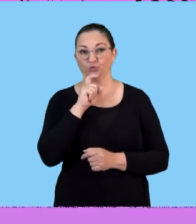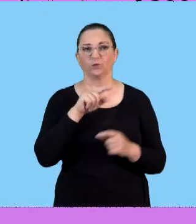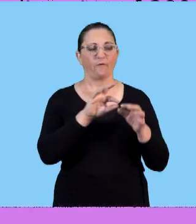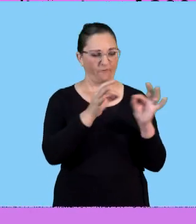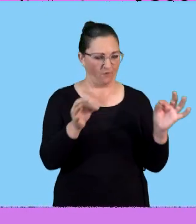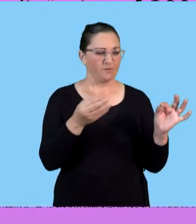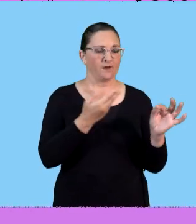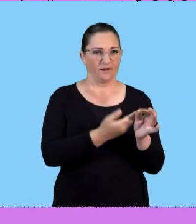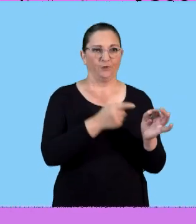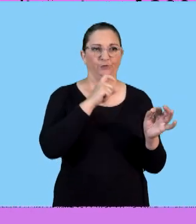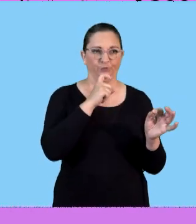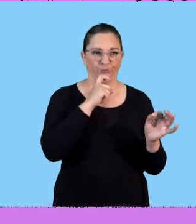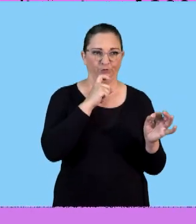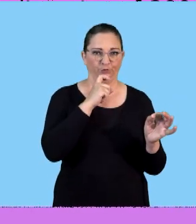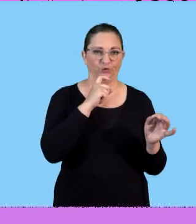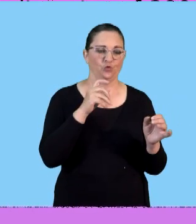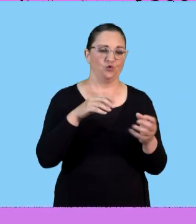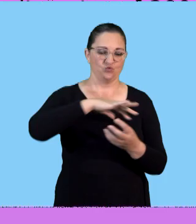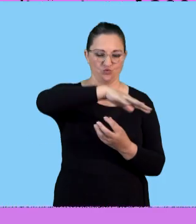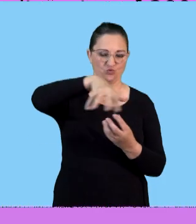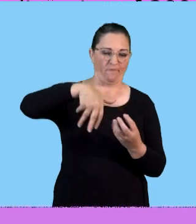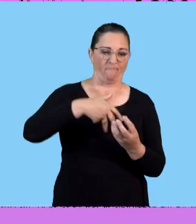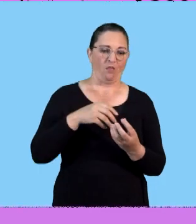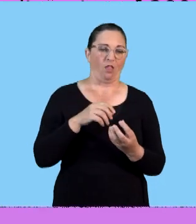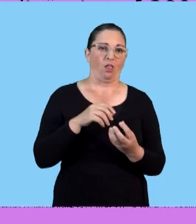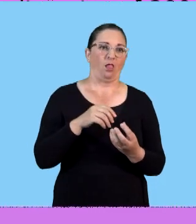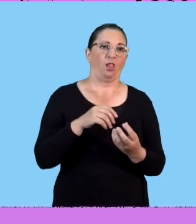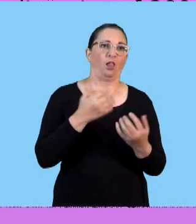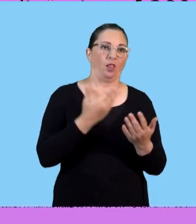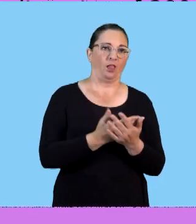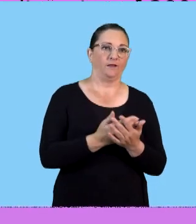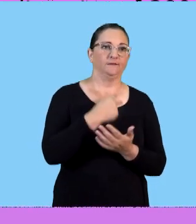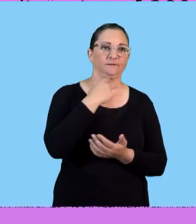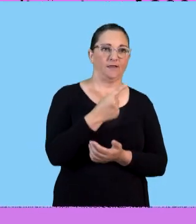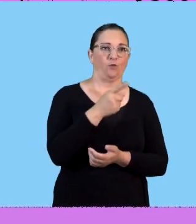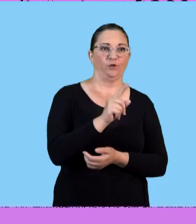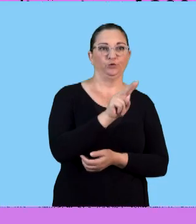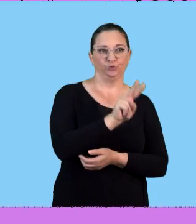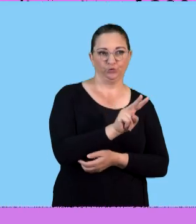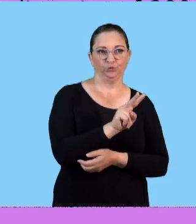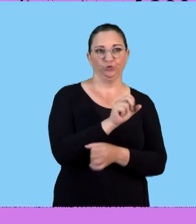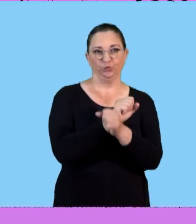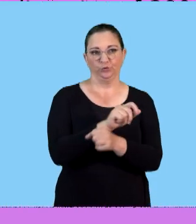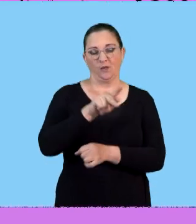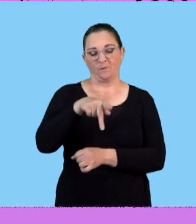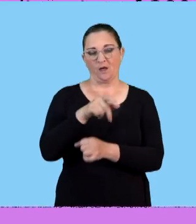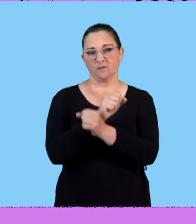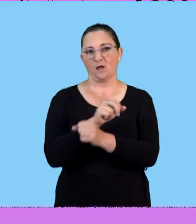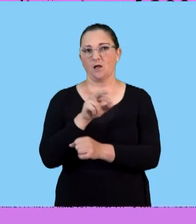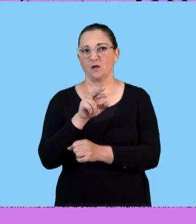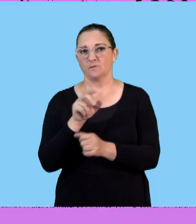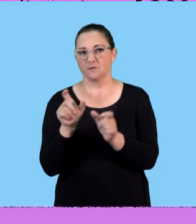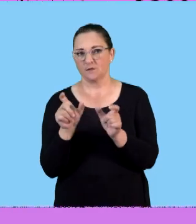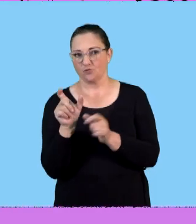formula. Total surface area equals 2 times pi times radius plus, in bracket, radius plus